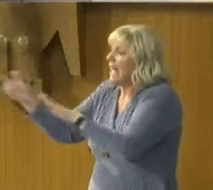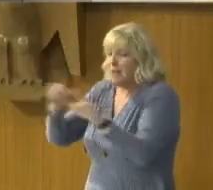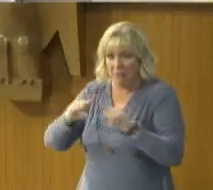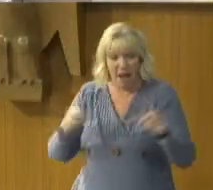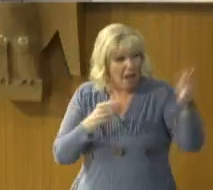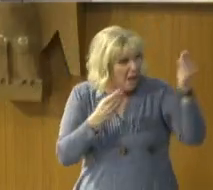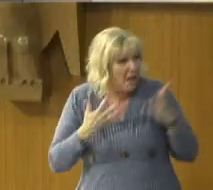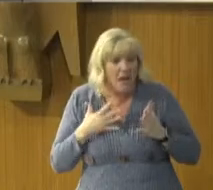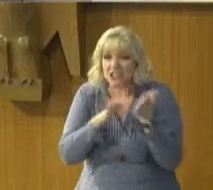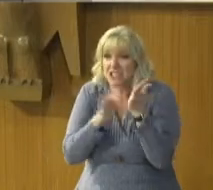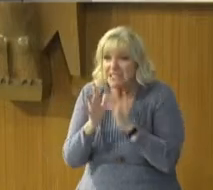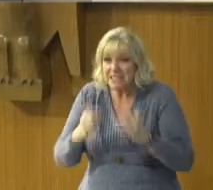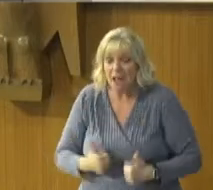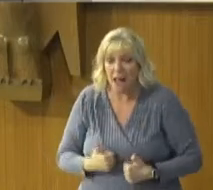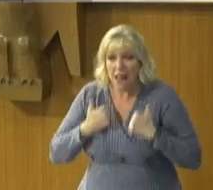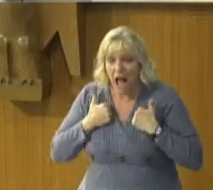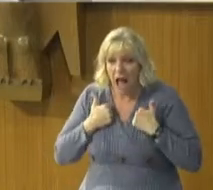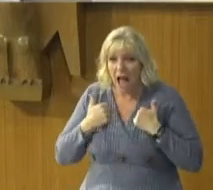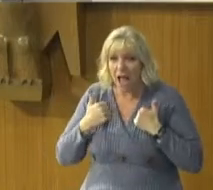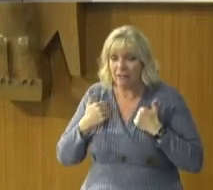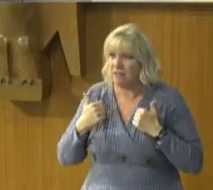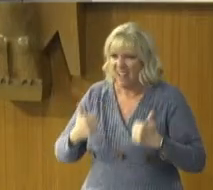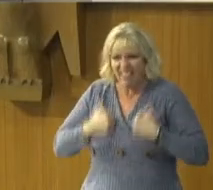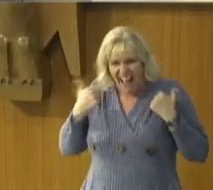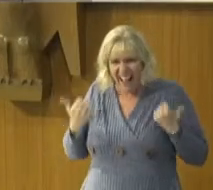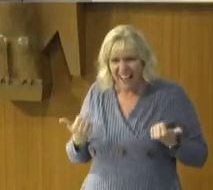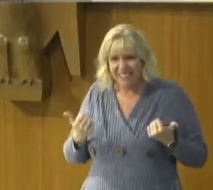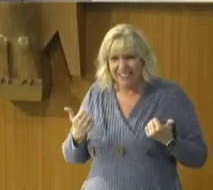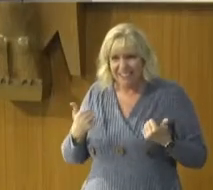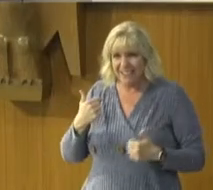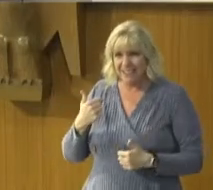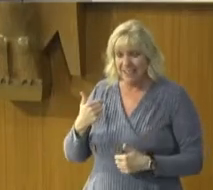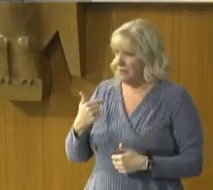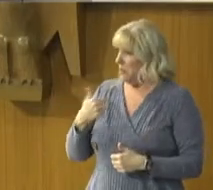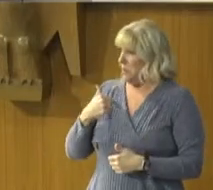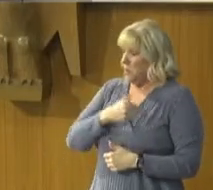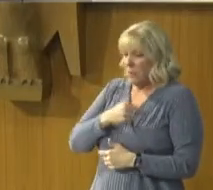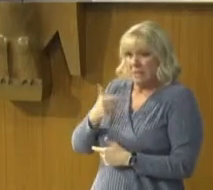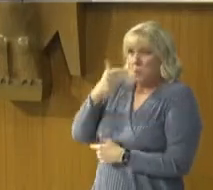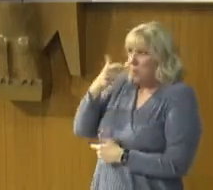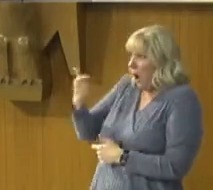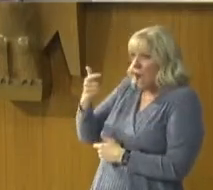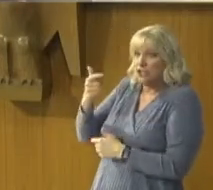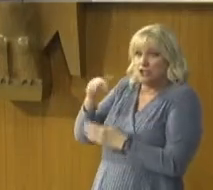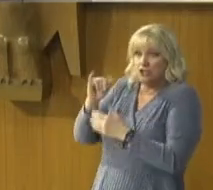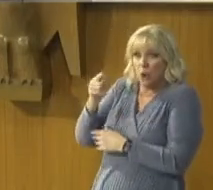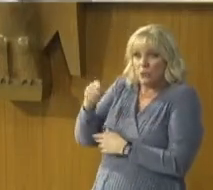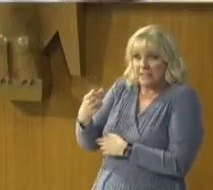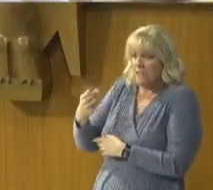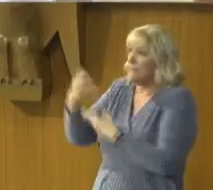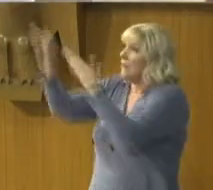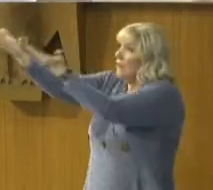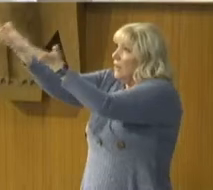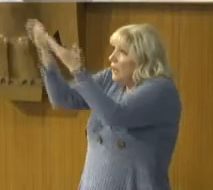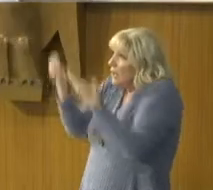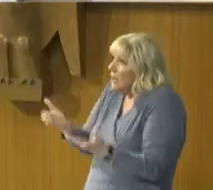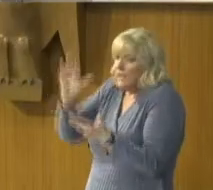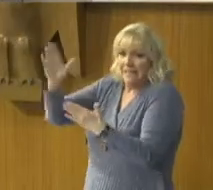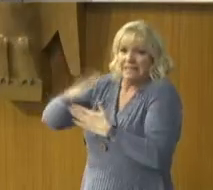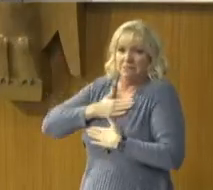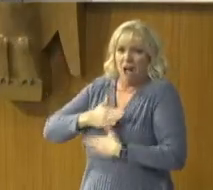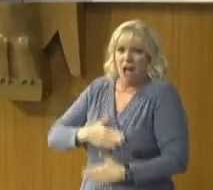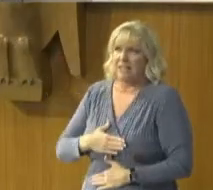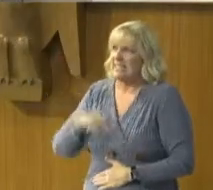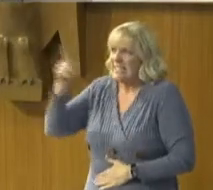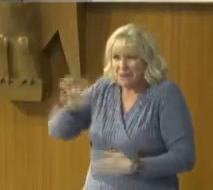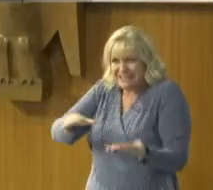and on the move. Jesus, whom they had watched Joseph of Arimathea take down from the cross, again,